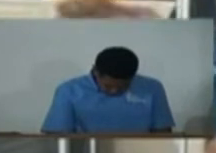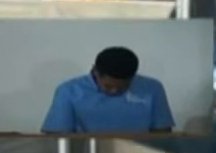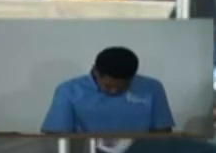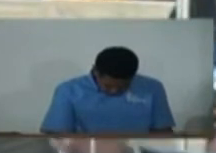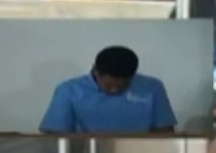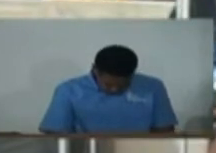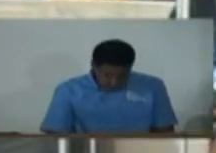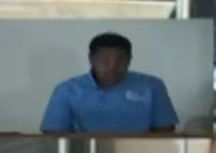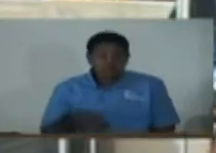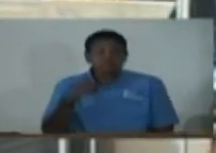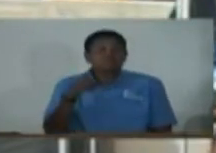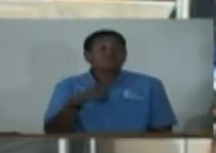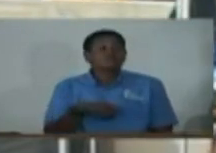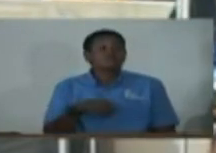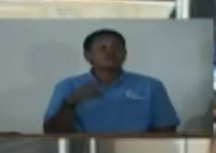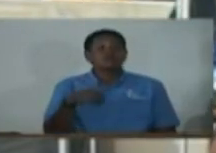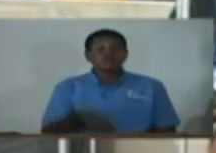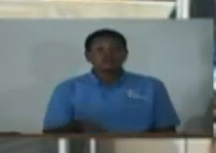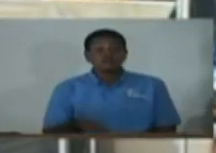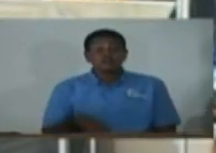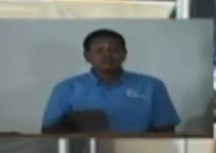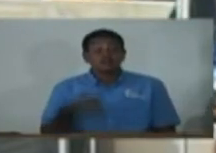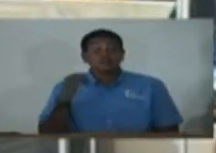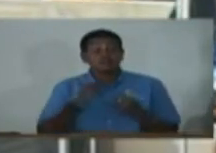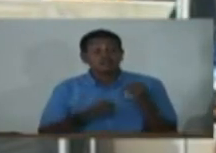I can't, sorry, go ahead.